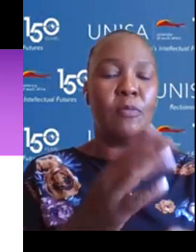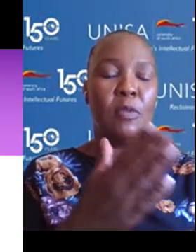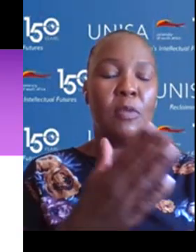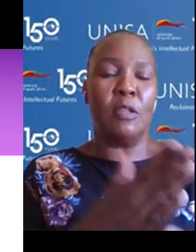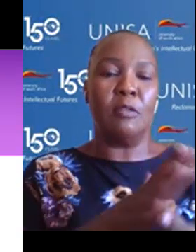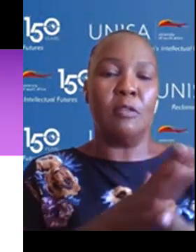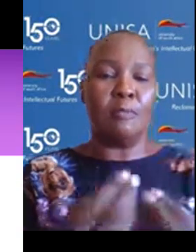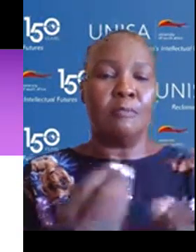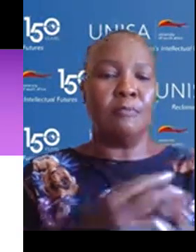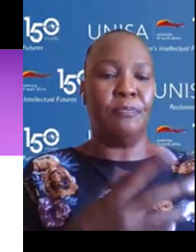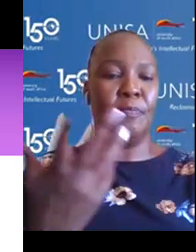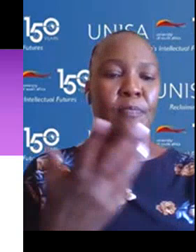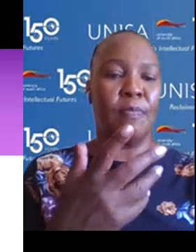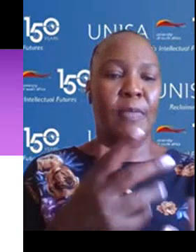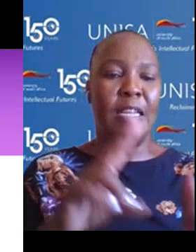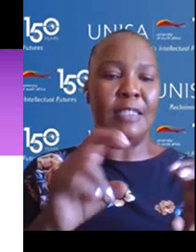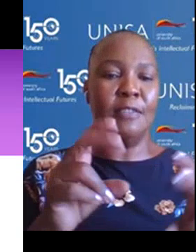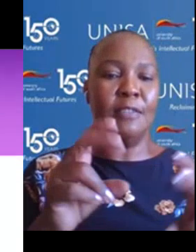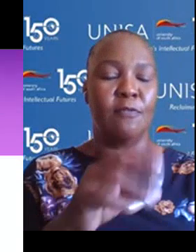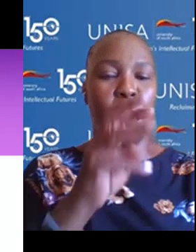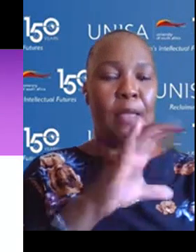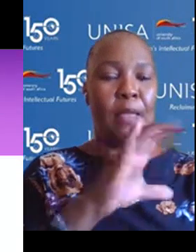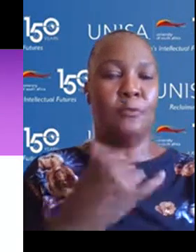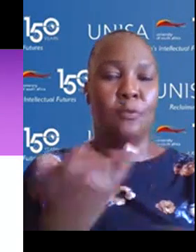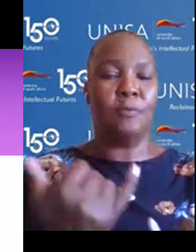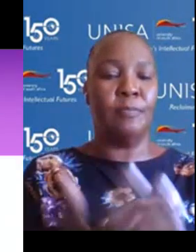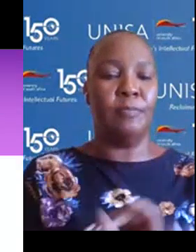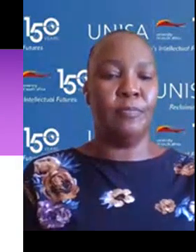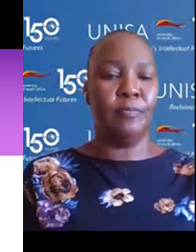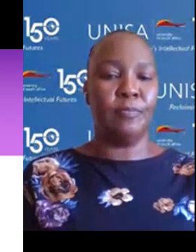in our section today.